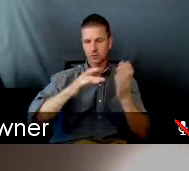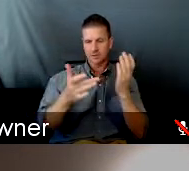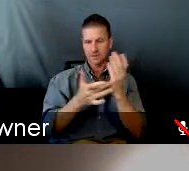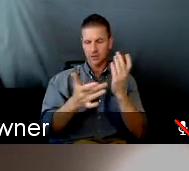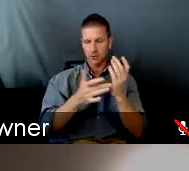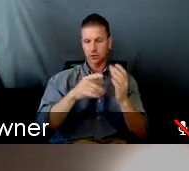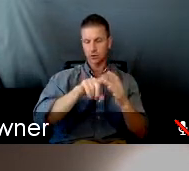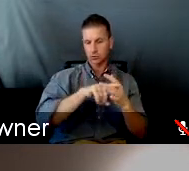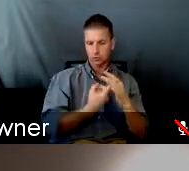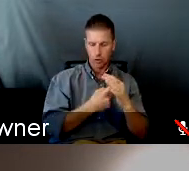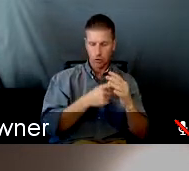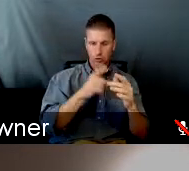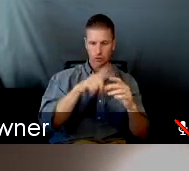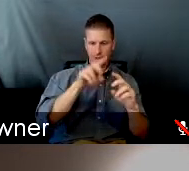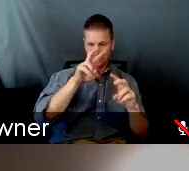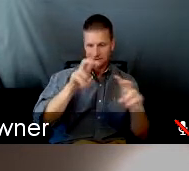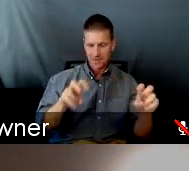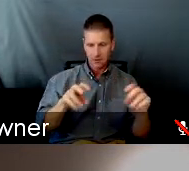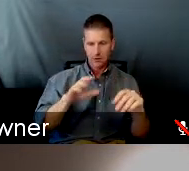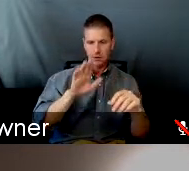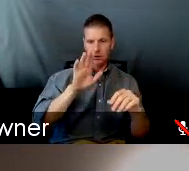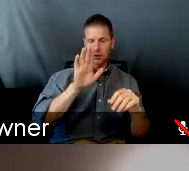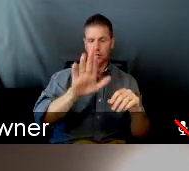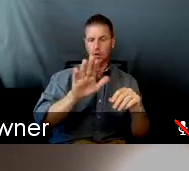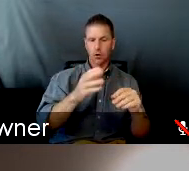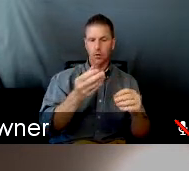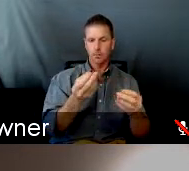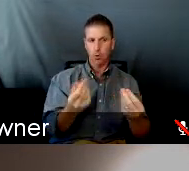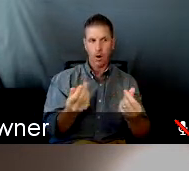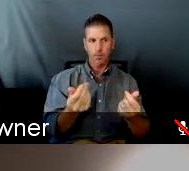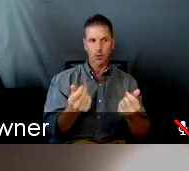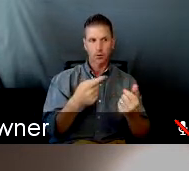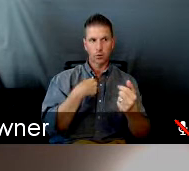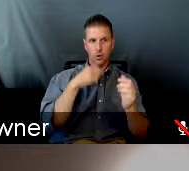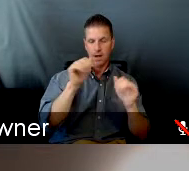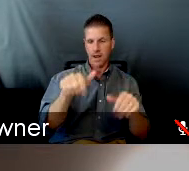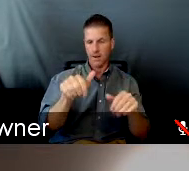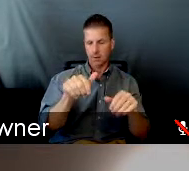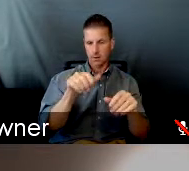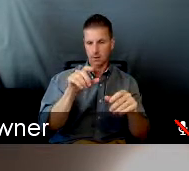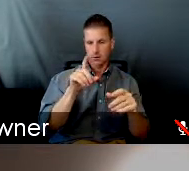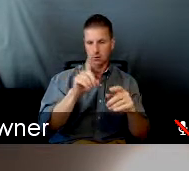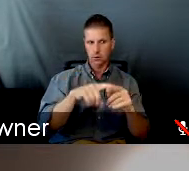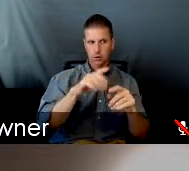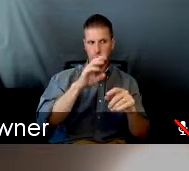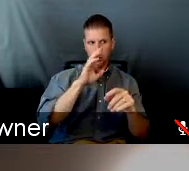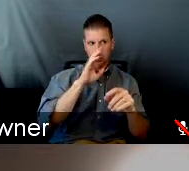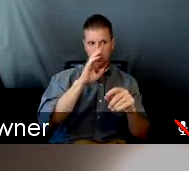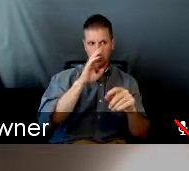start to assess their atmospheric properties, we were able to